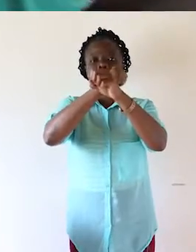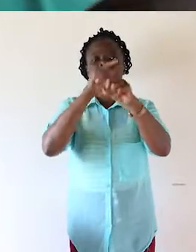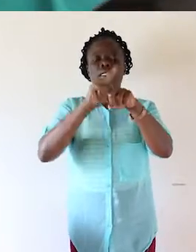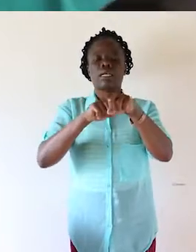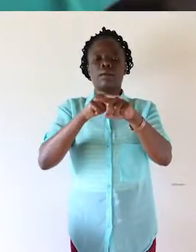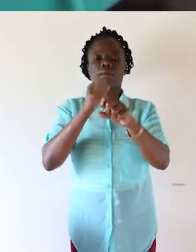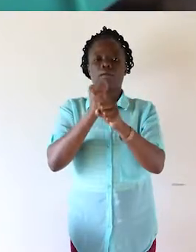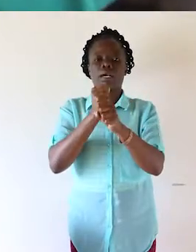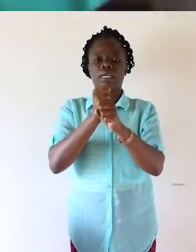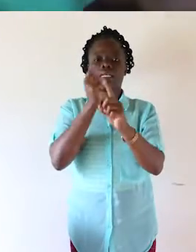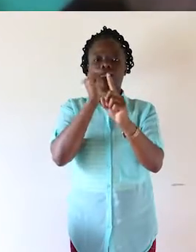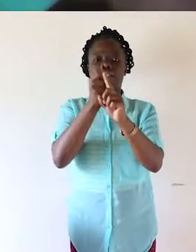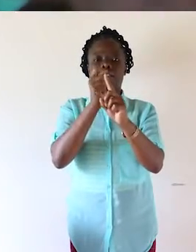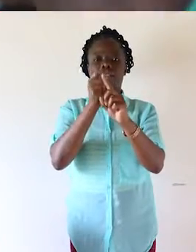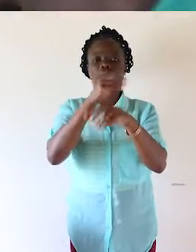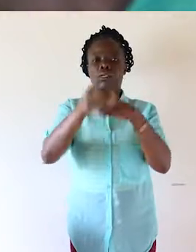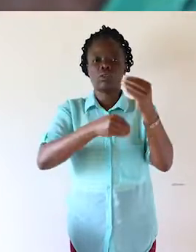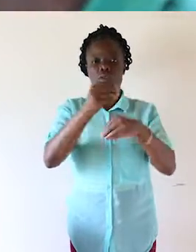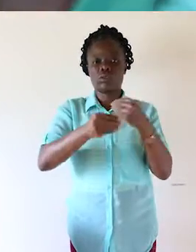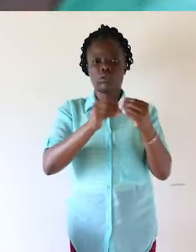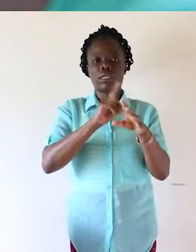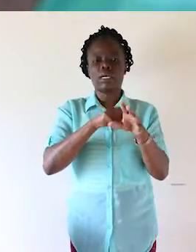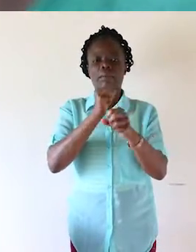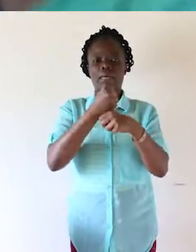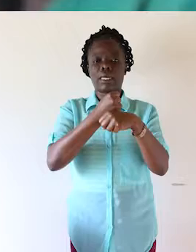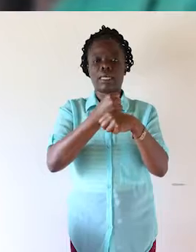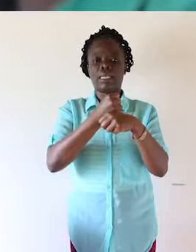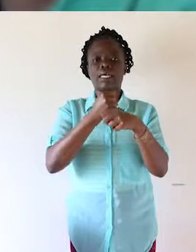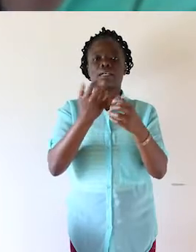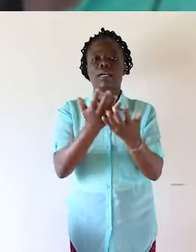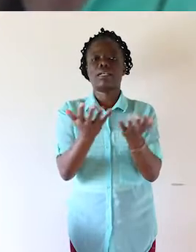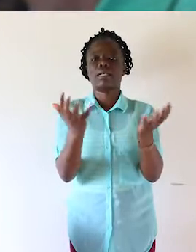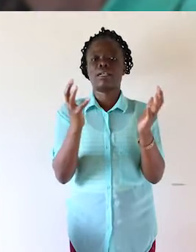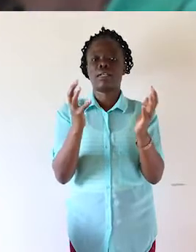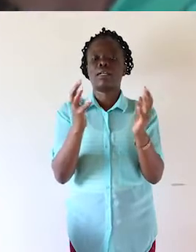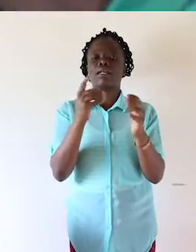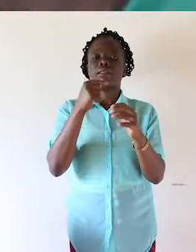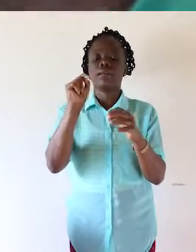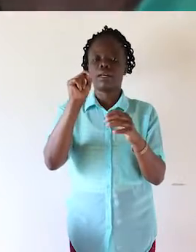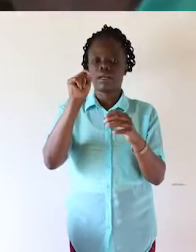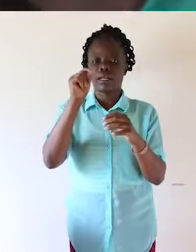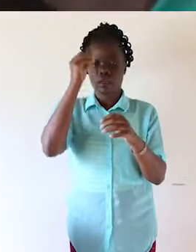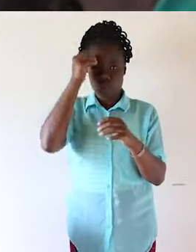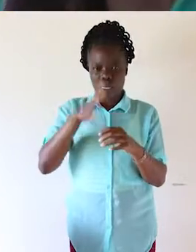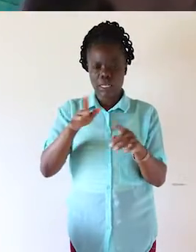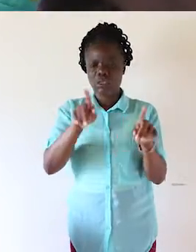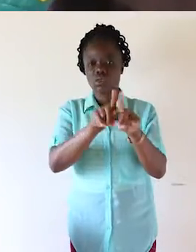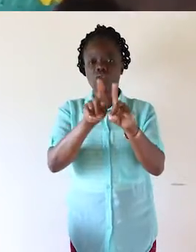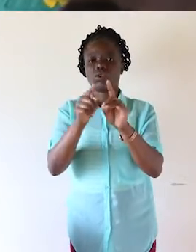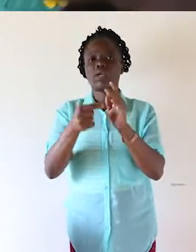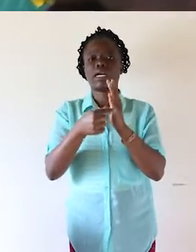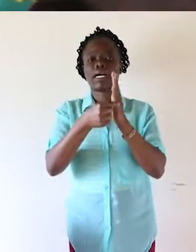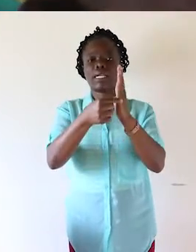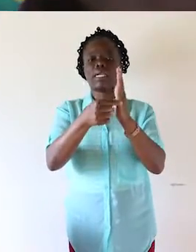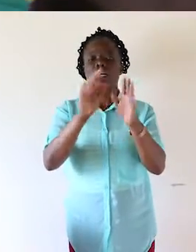when handling tools and materials when making the cutlery. The learner is also guided